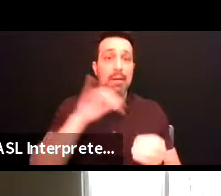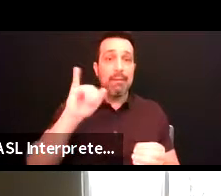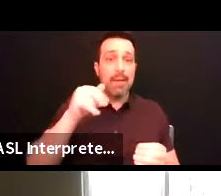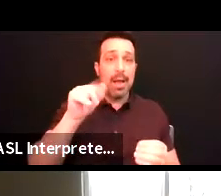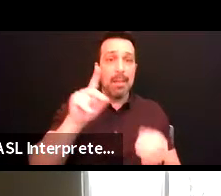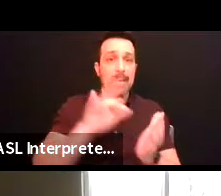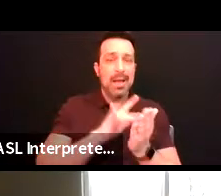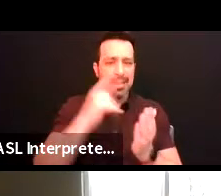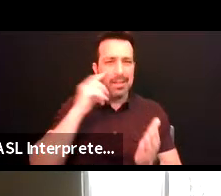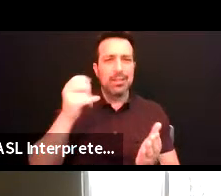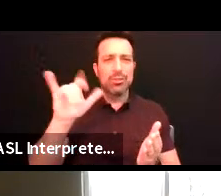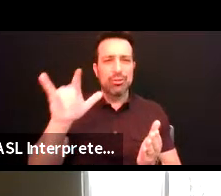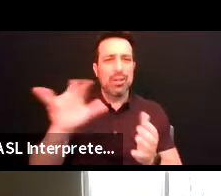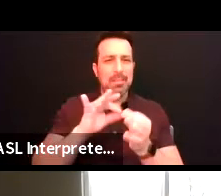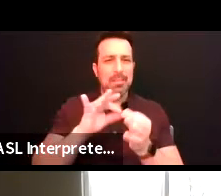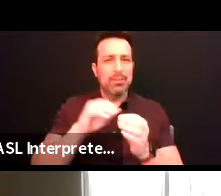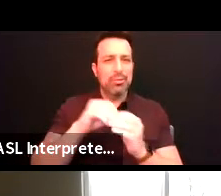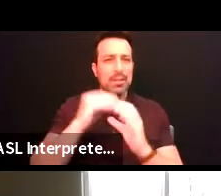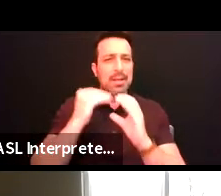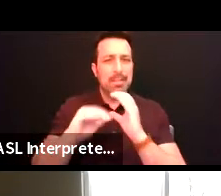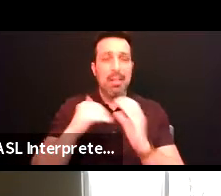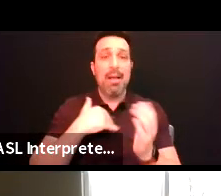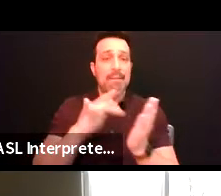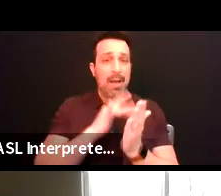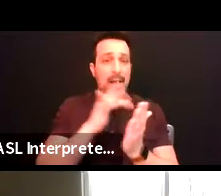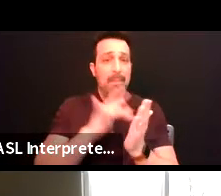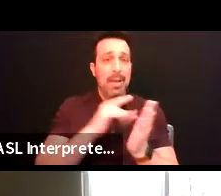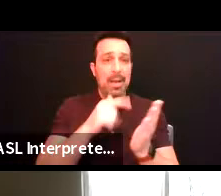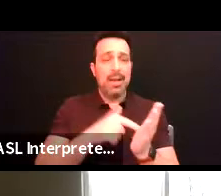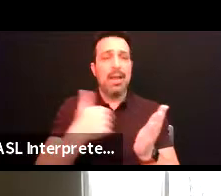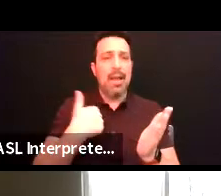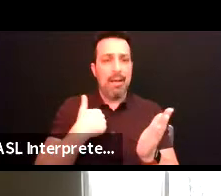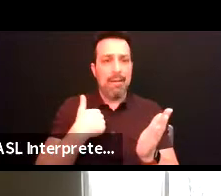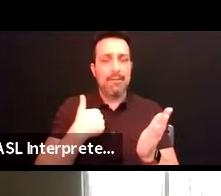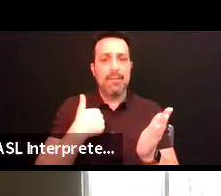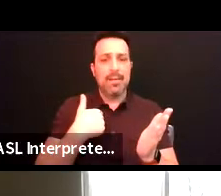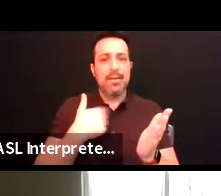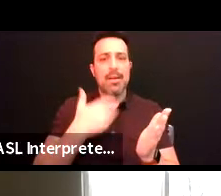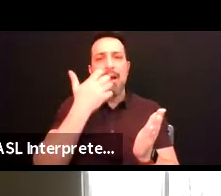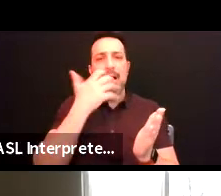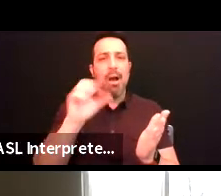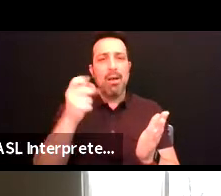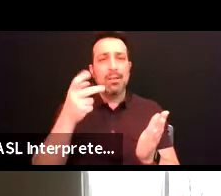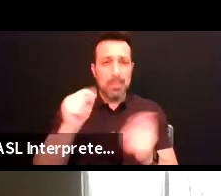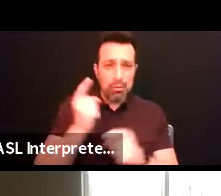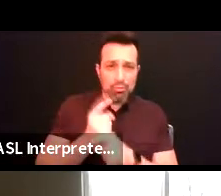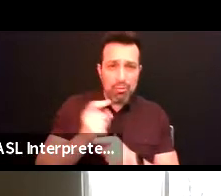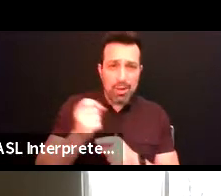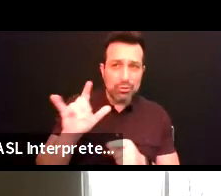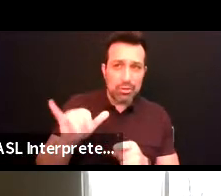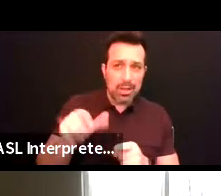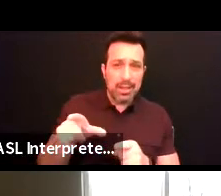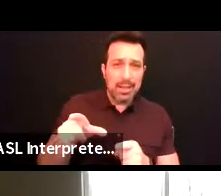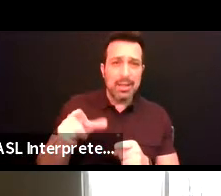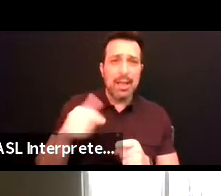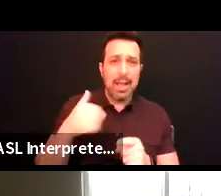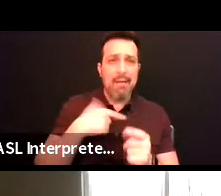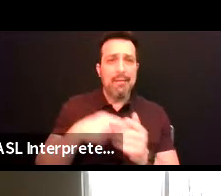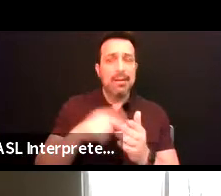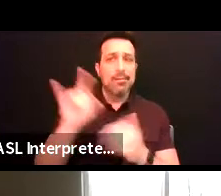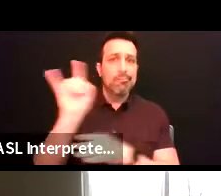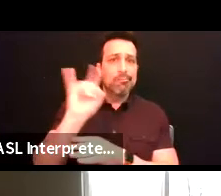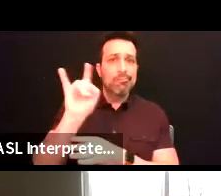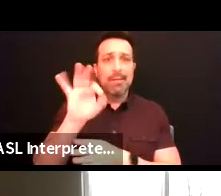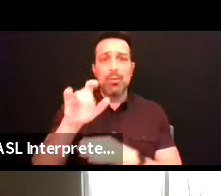Shelly mentioned this in email maybe. We have iPads that have hotspots, right, Shelly, on them, so that you can, if you